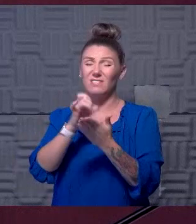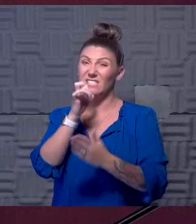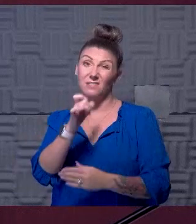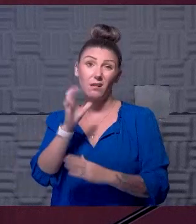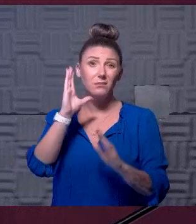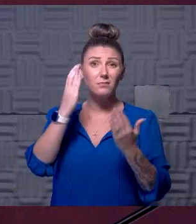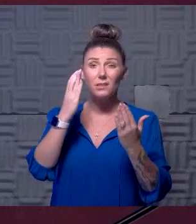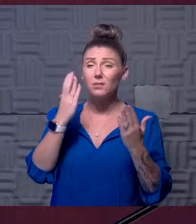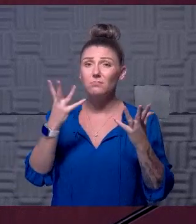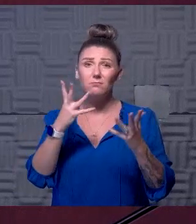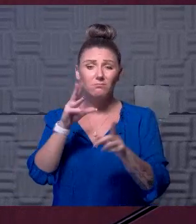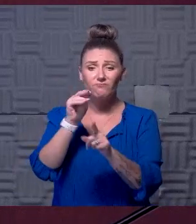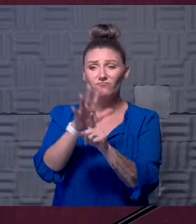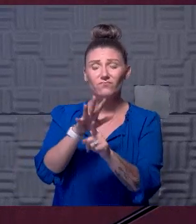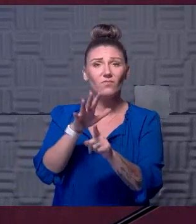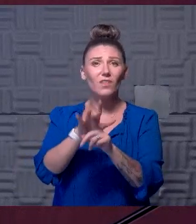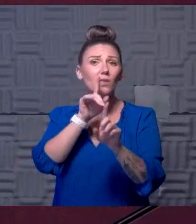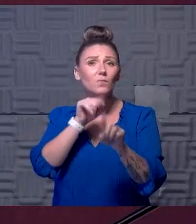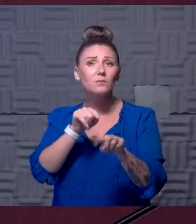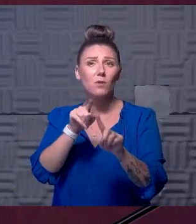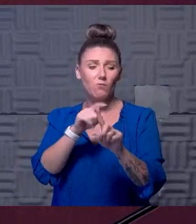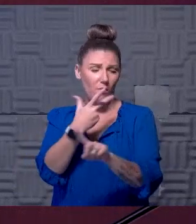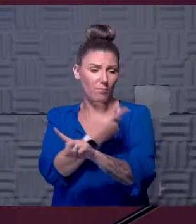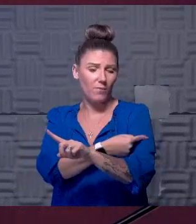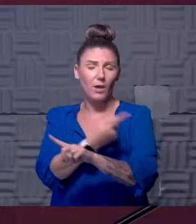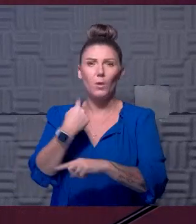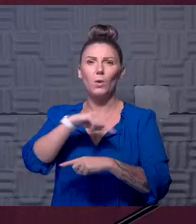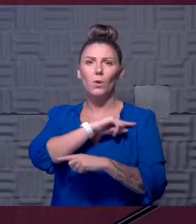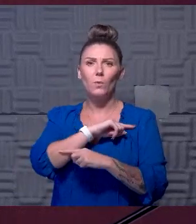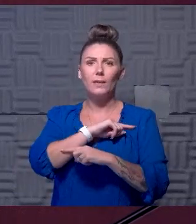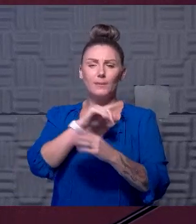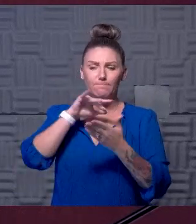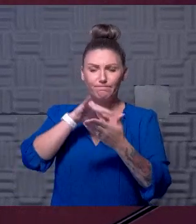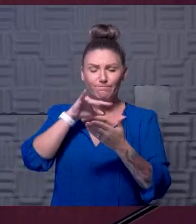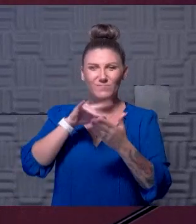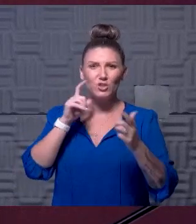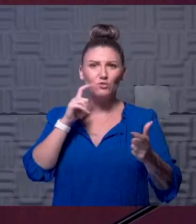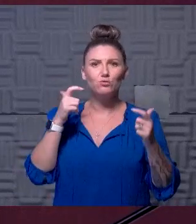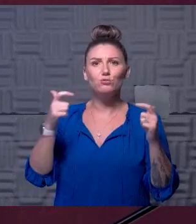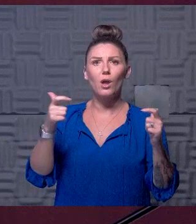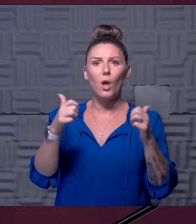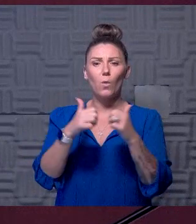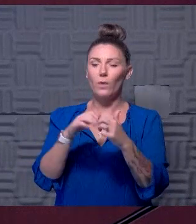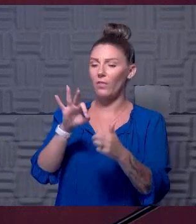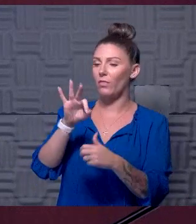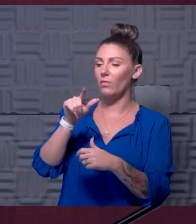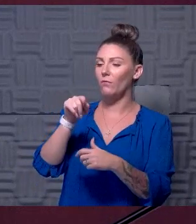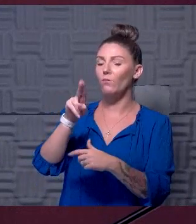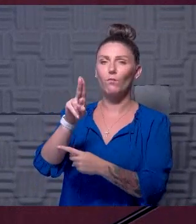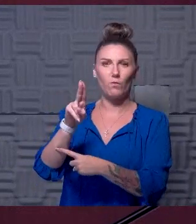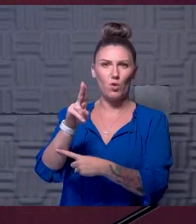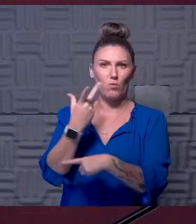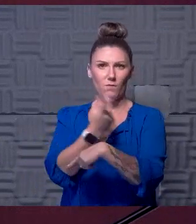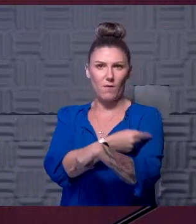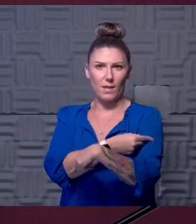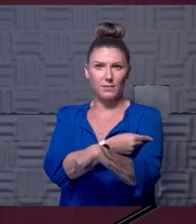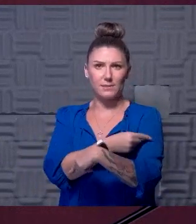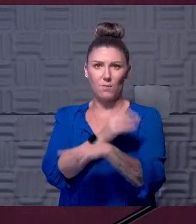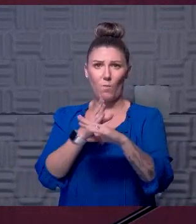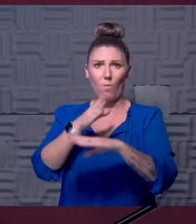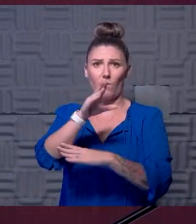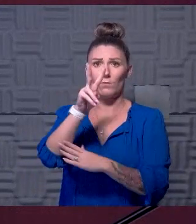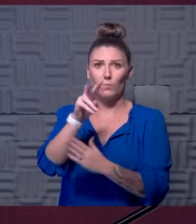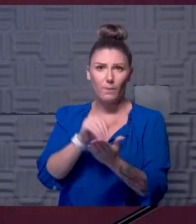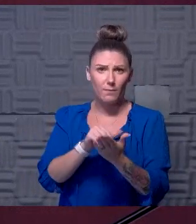to affect the response to the vaccine. We looked at this in a large study we did with the influenza vaccine and in over